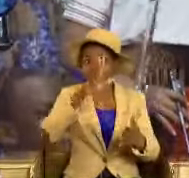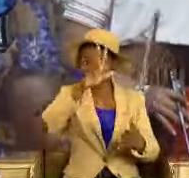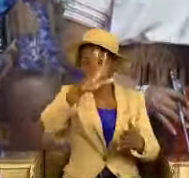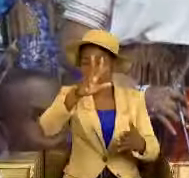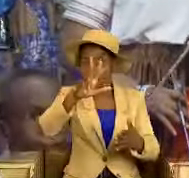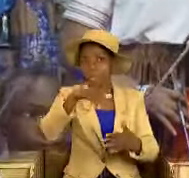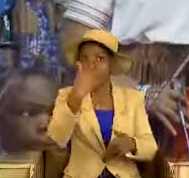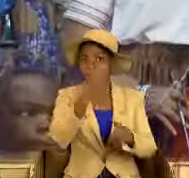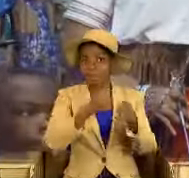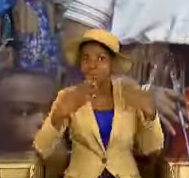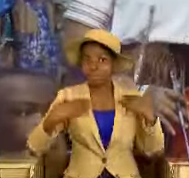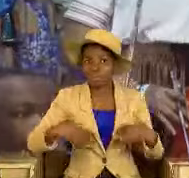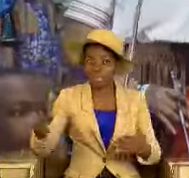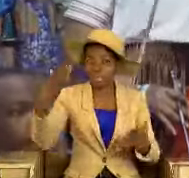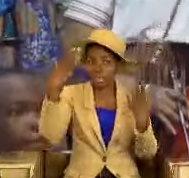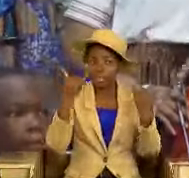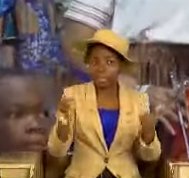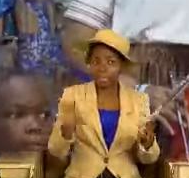last